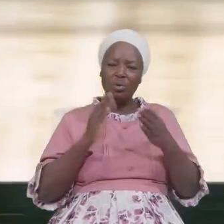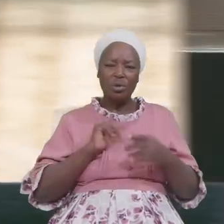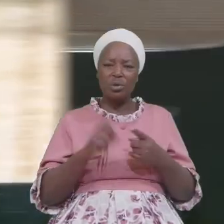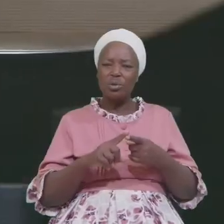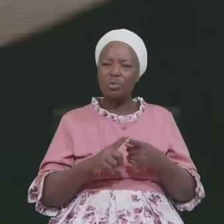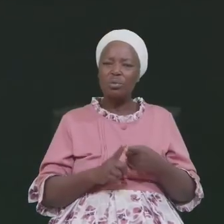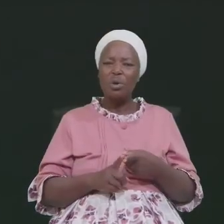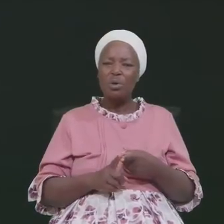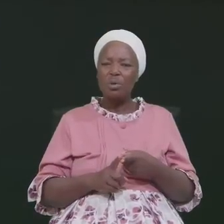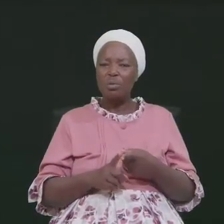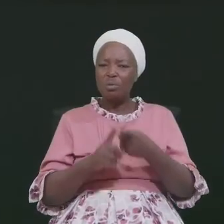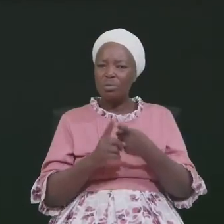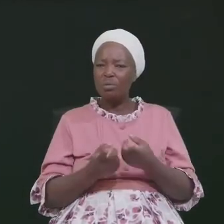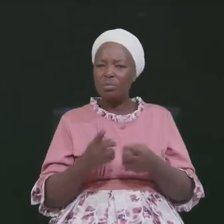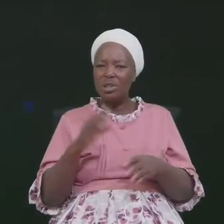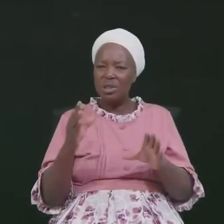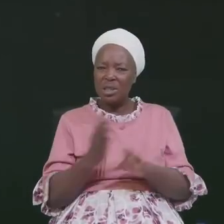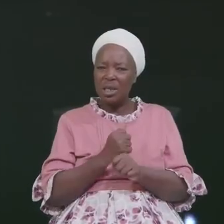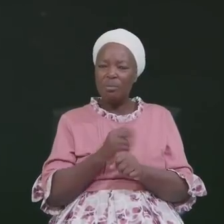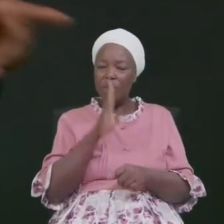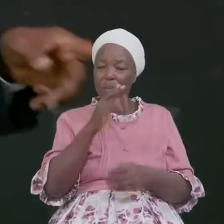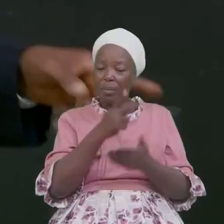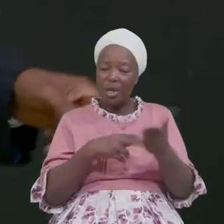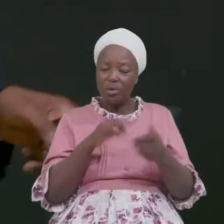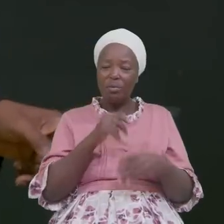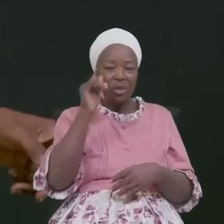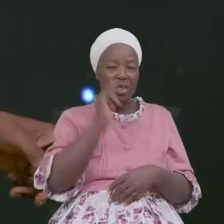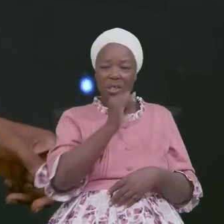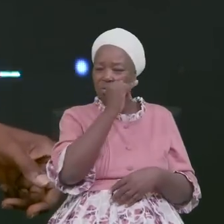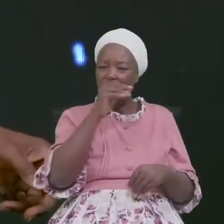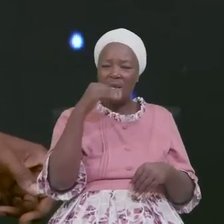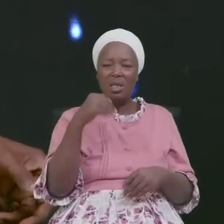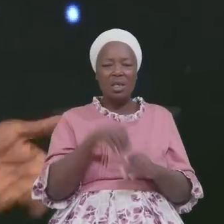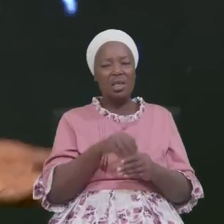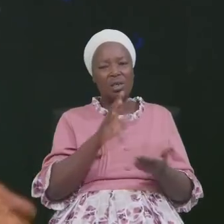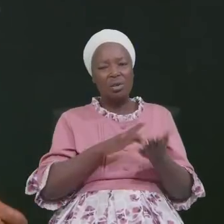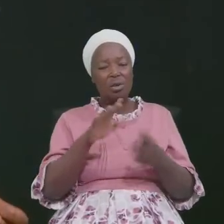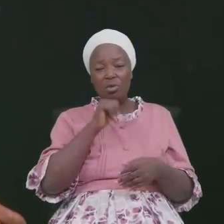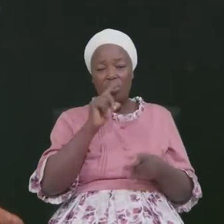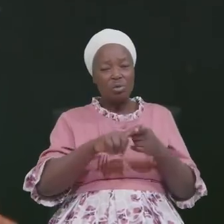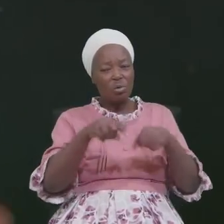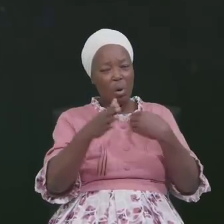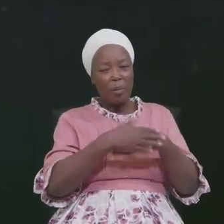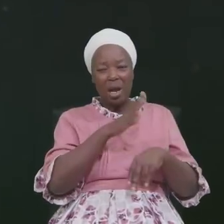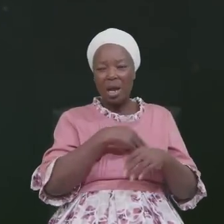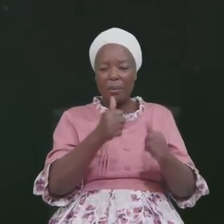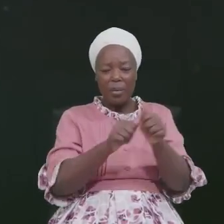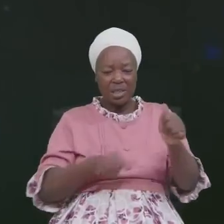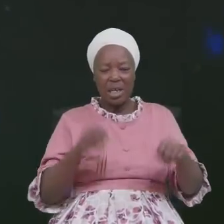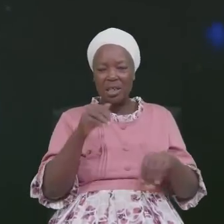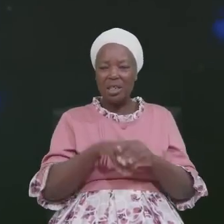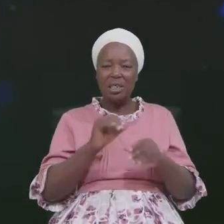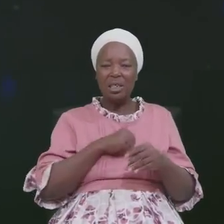part of Israel in glory. Not to go back and backslide in our ministering.